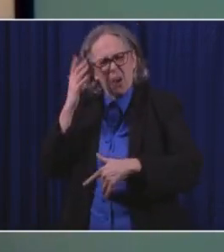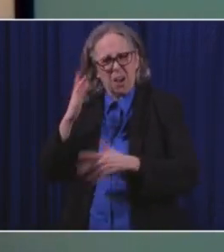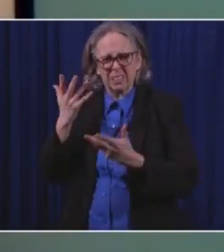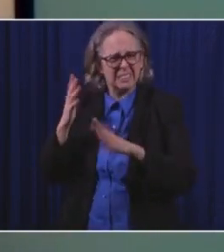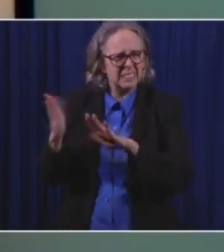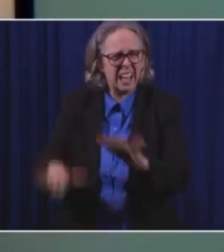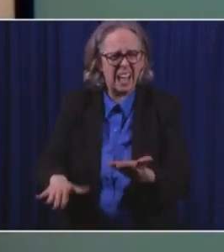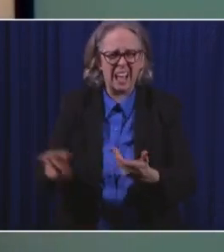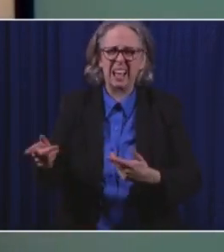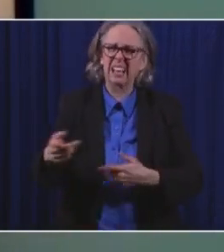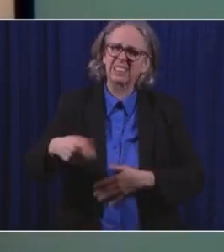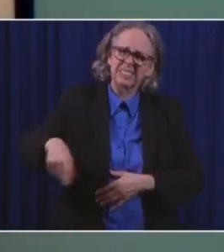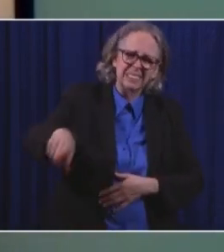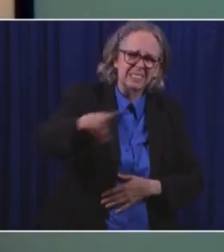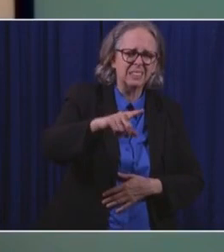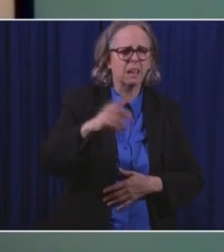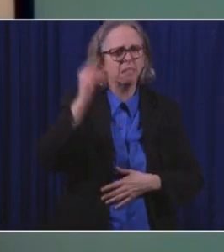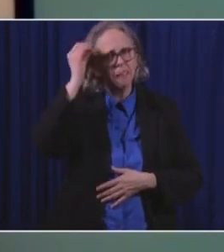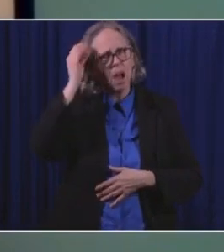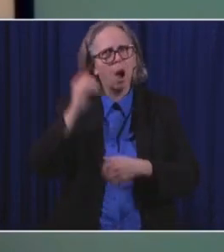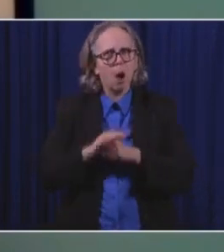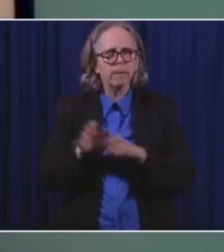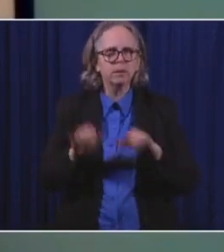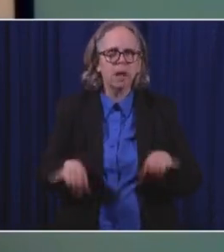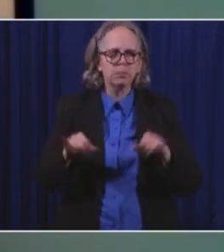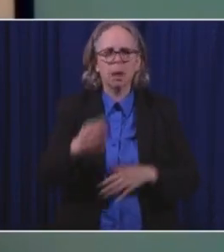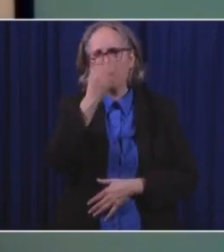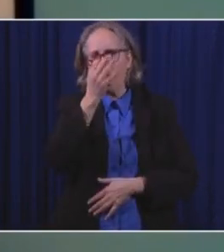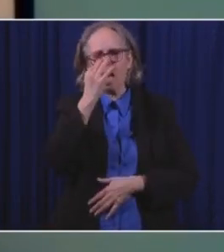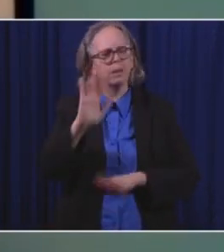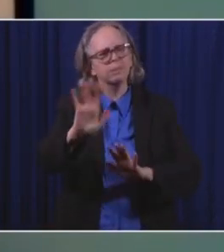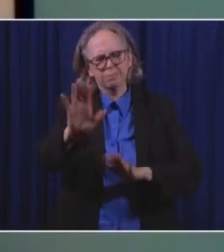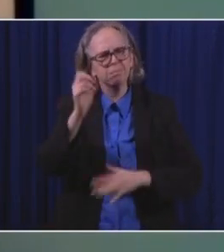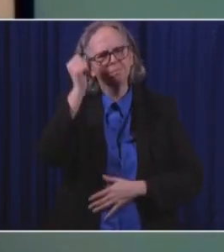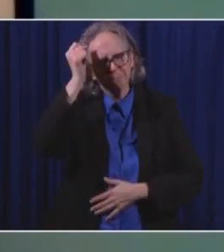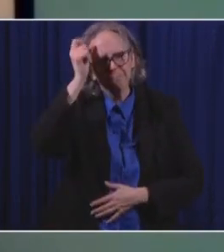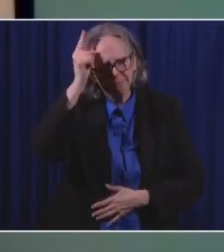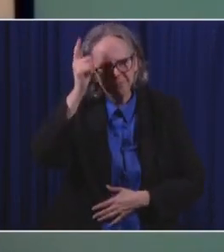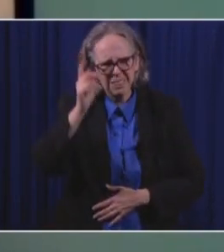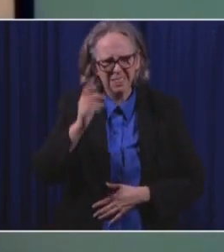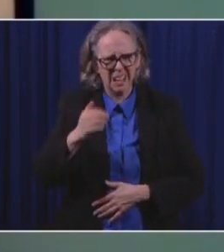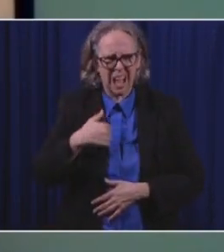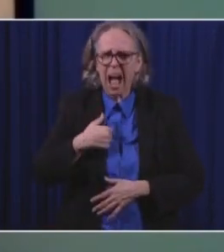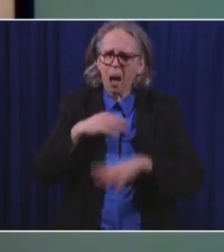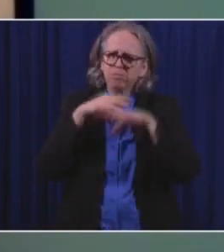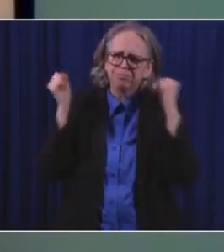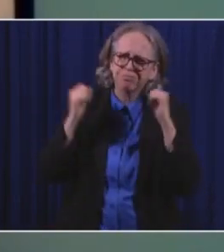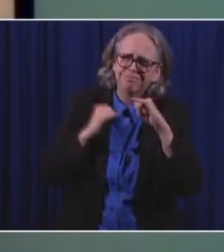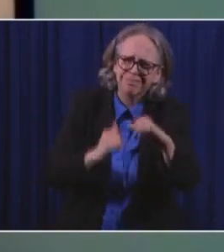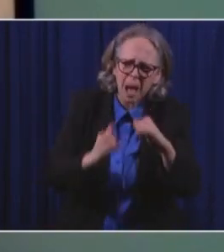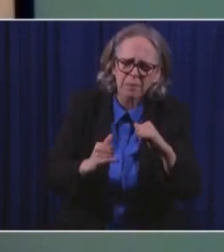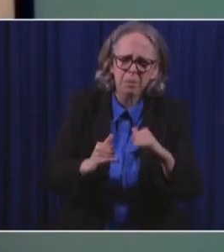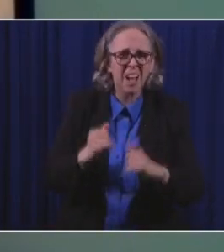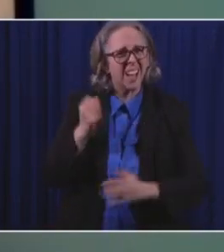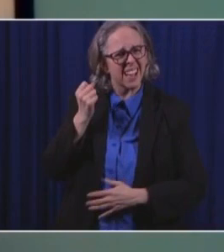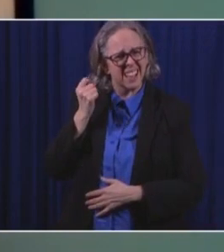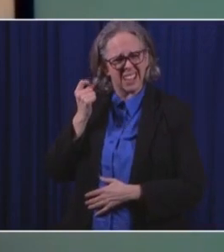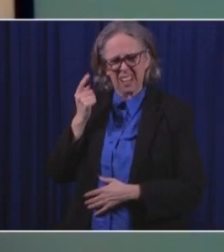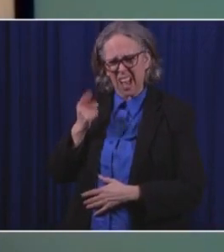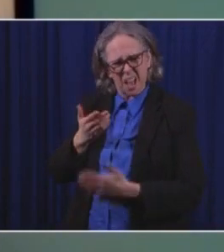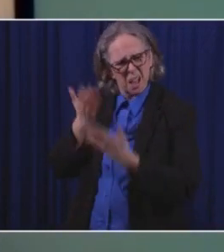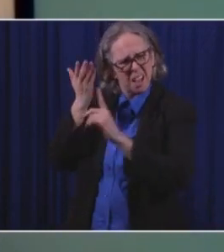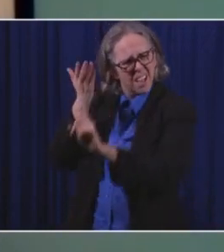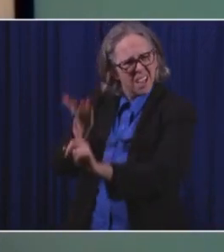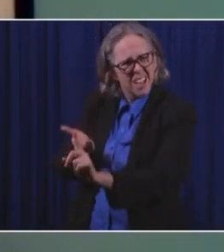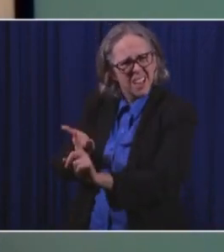of talking about it, but I'm more troubled by seeing families lose their loved ones. Again, more than 7,000 Ohio families are going to